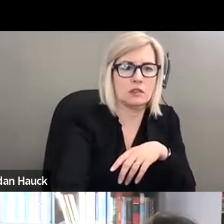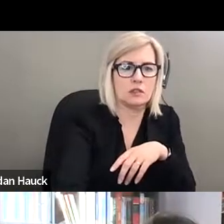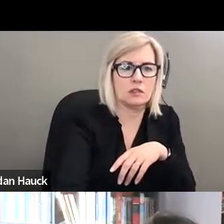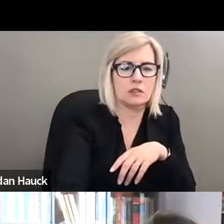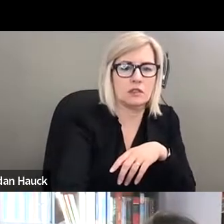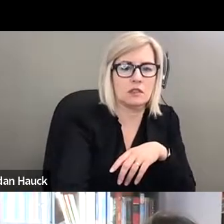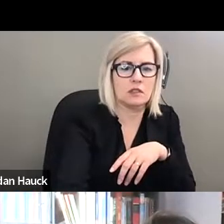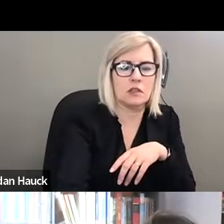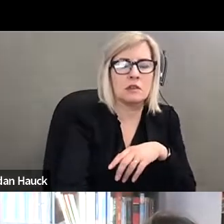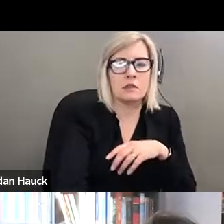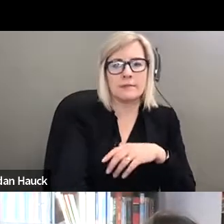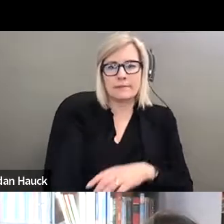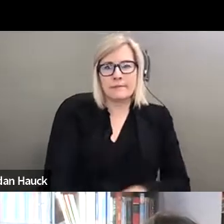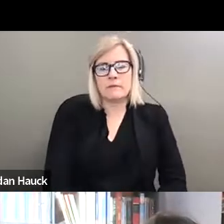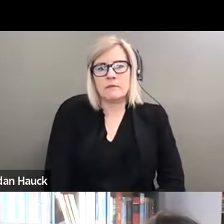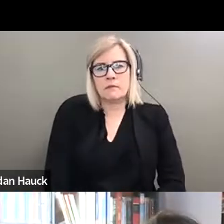if this does